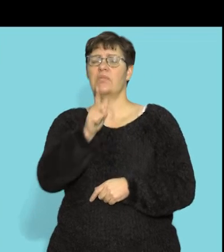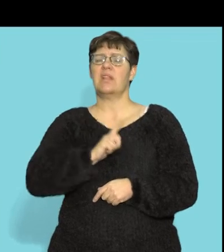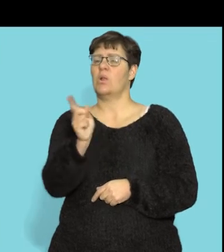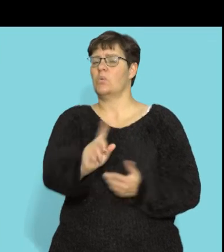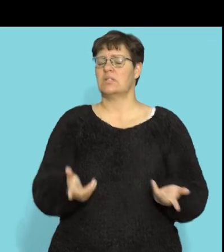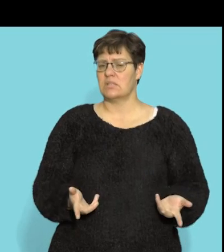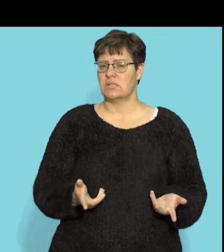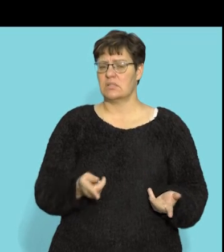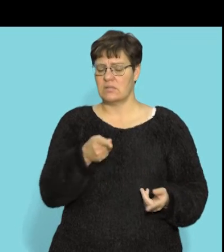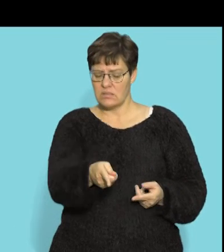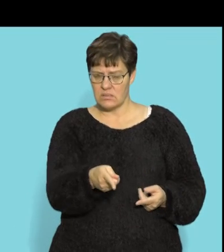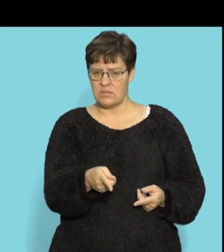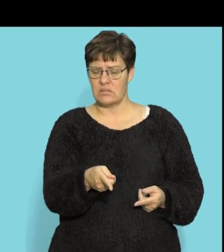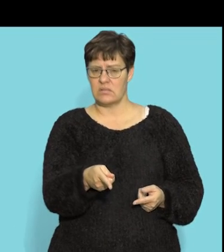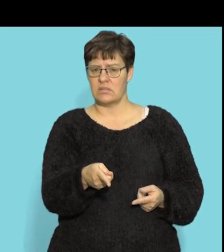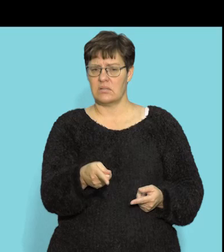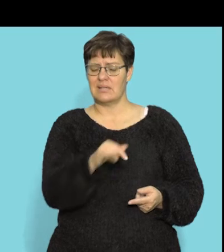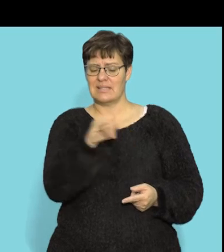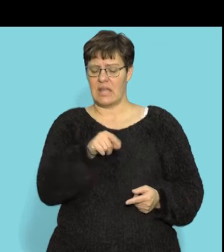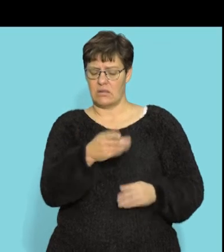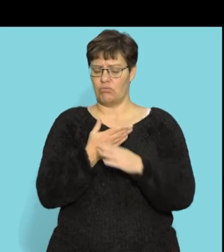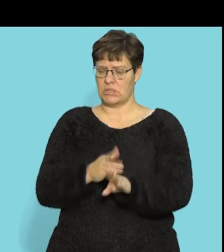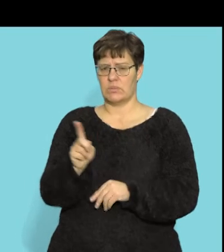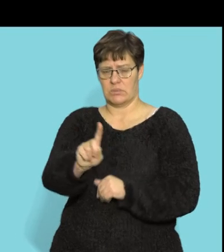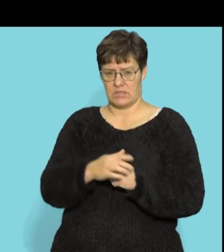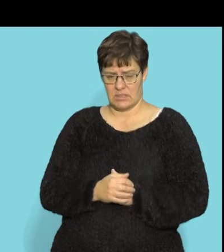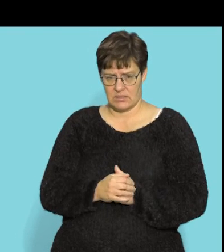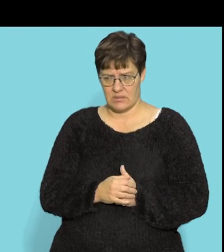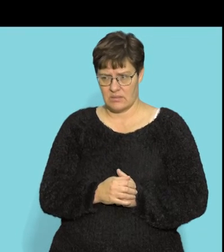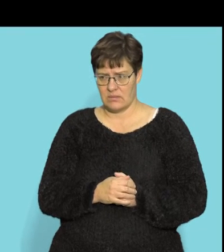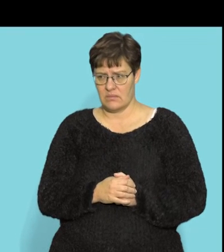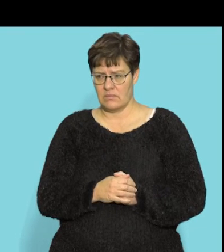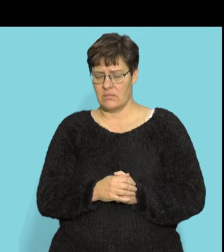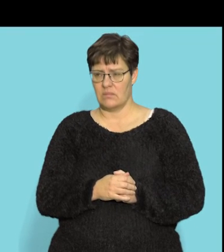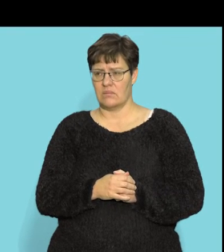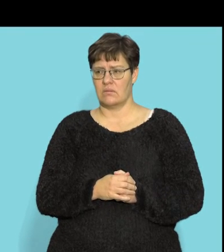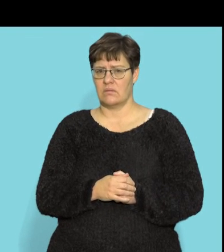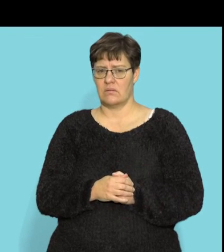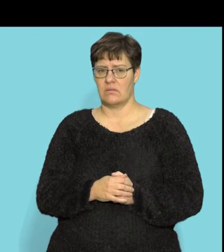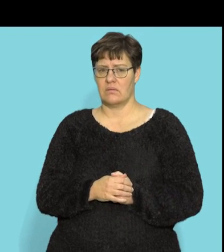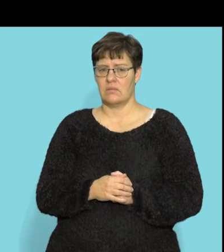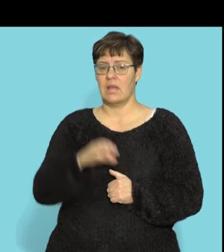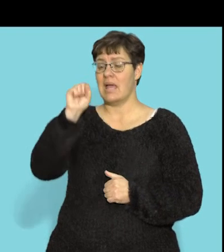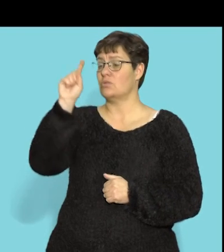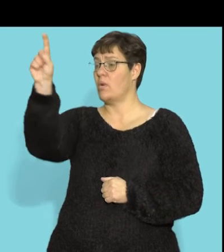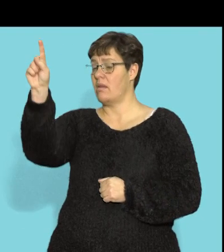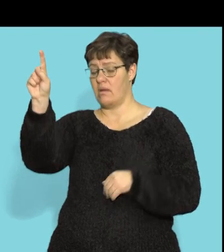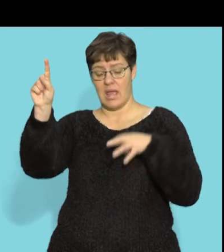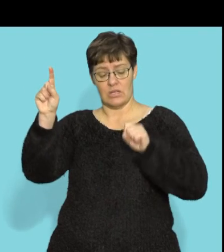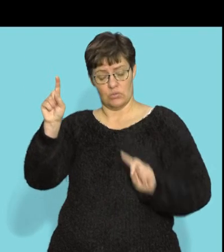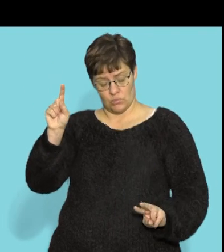this tell us about resistance of Z? Right, now let's look at this. Both switches